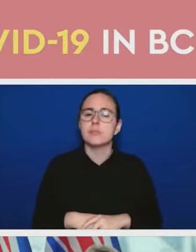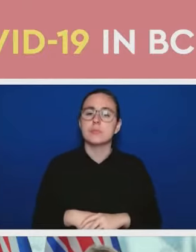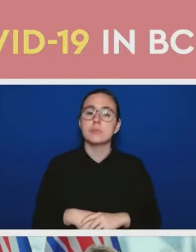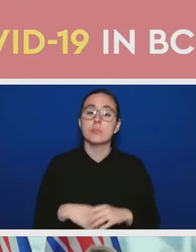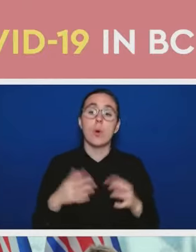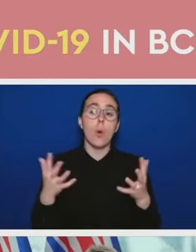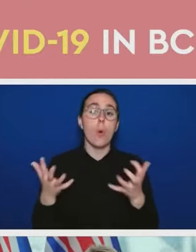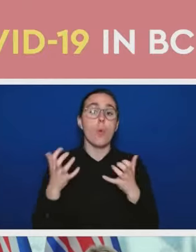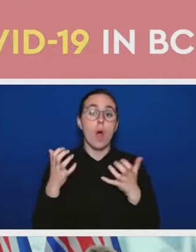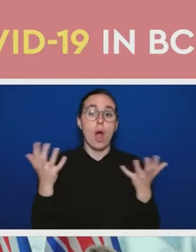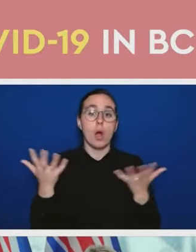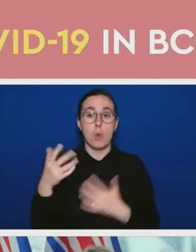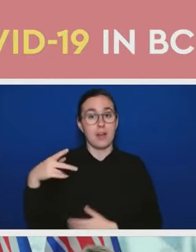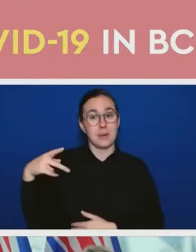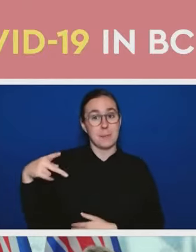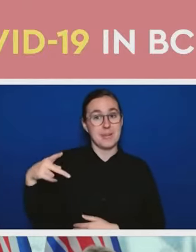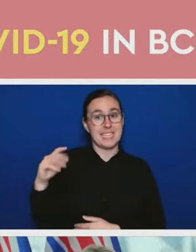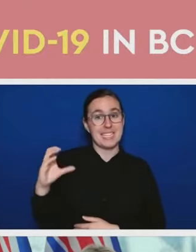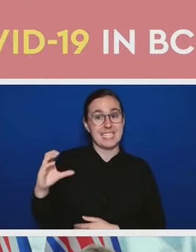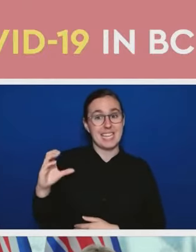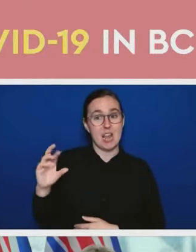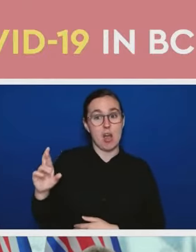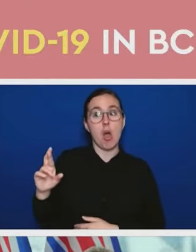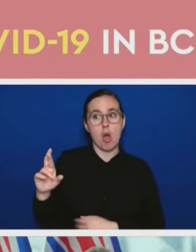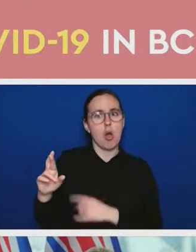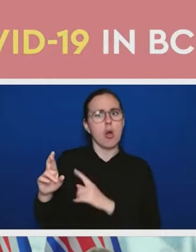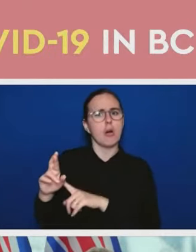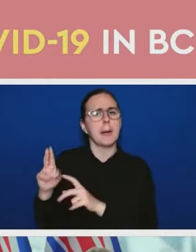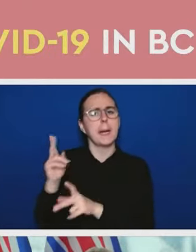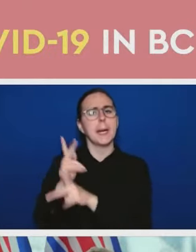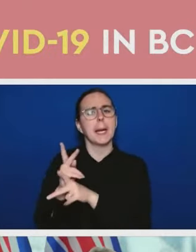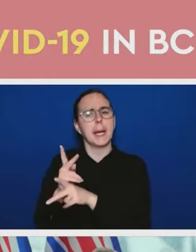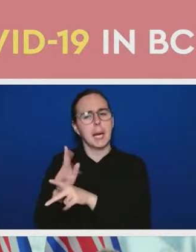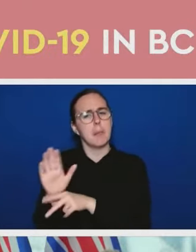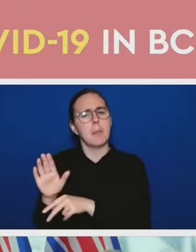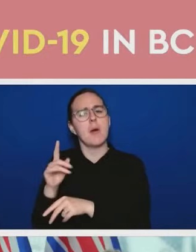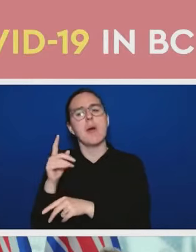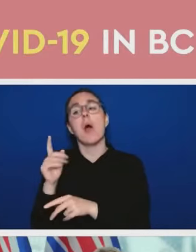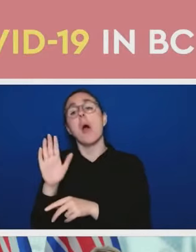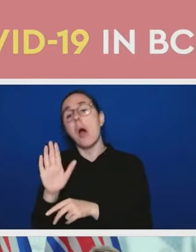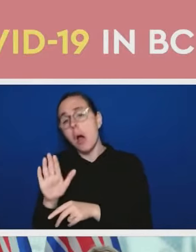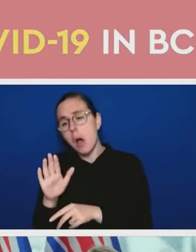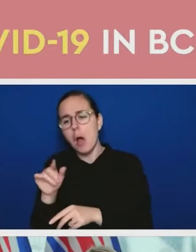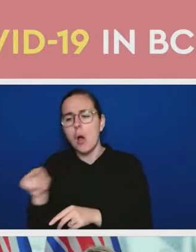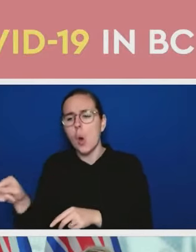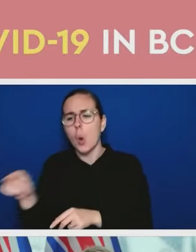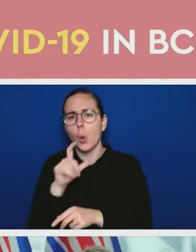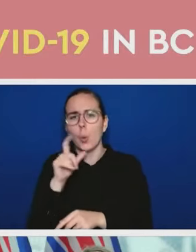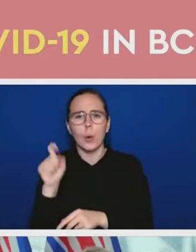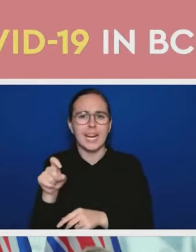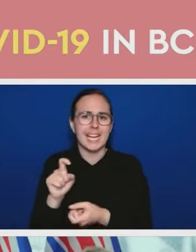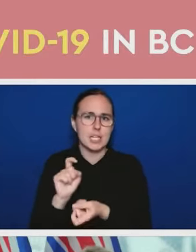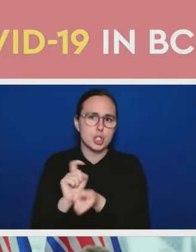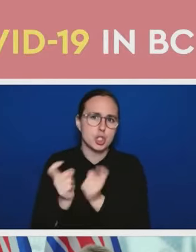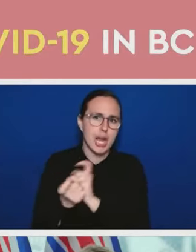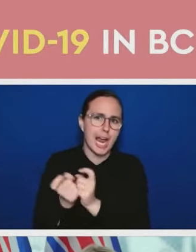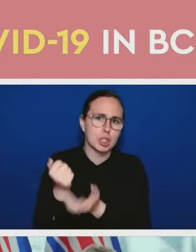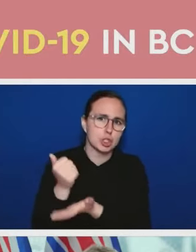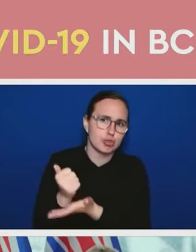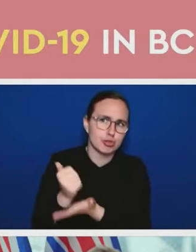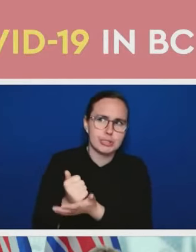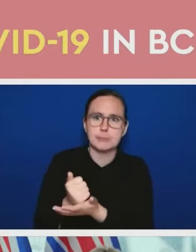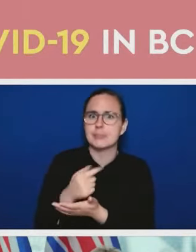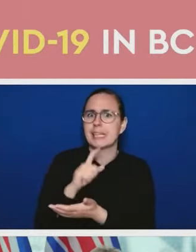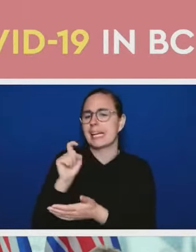to people where it might affect your treatment, whether you're going to get into hospital or not, whether you can access Paxlovid, which